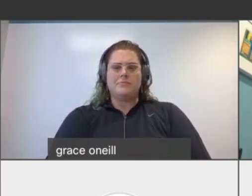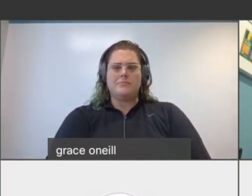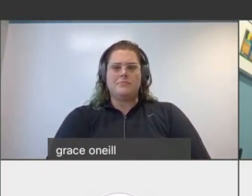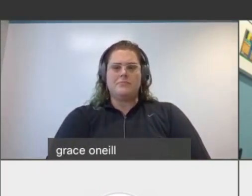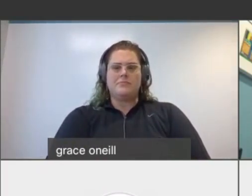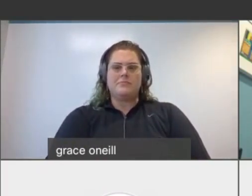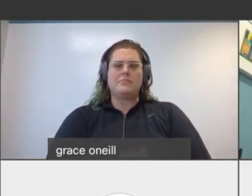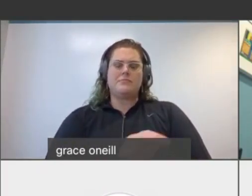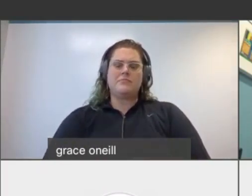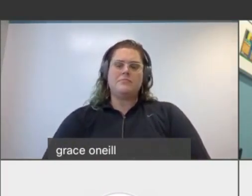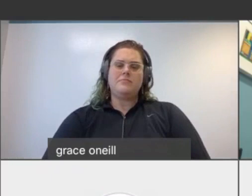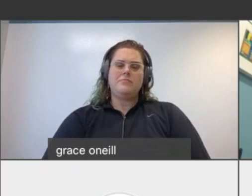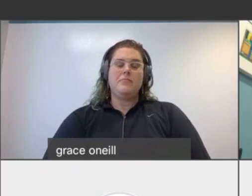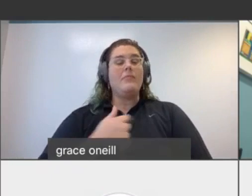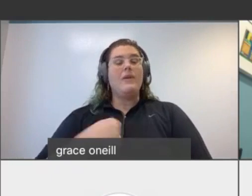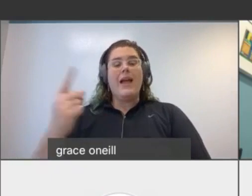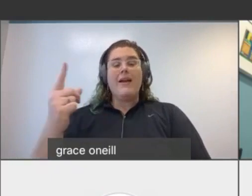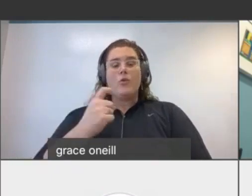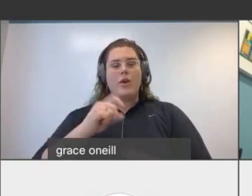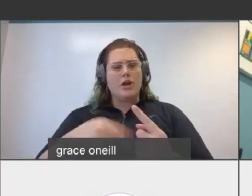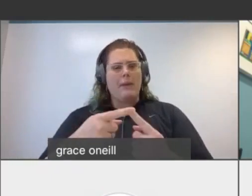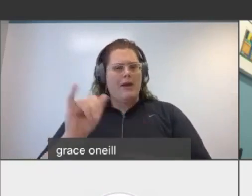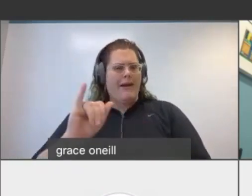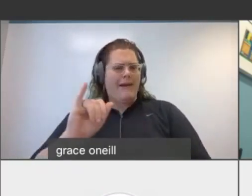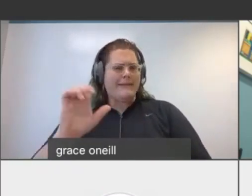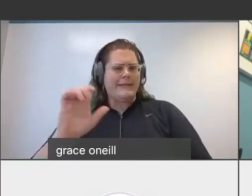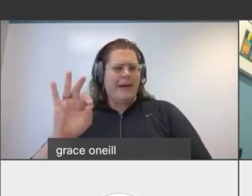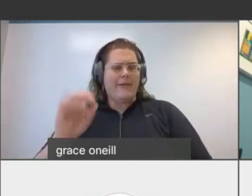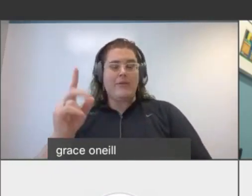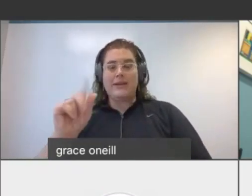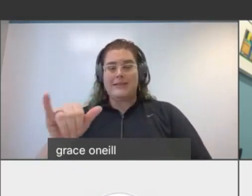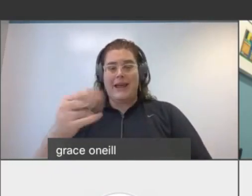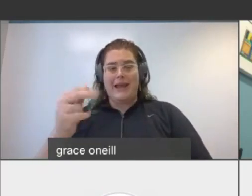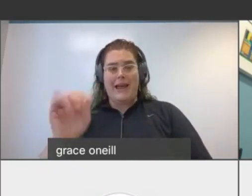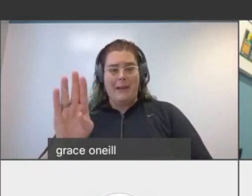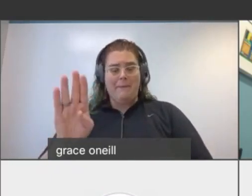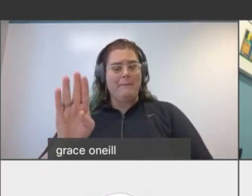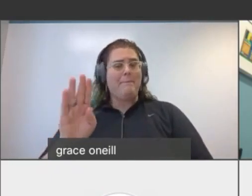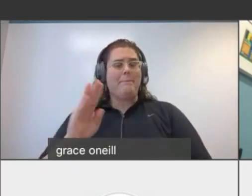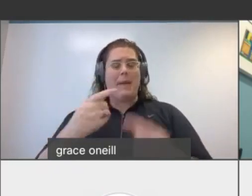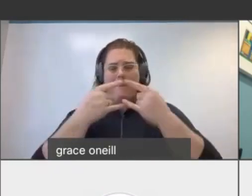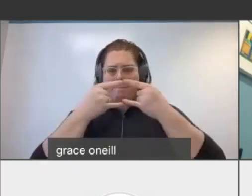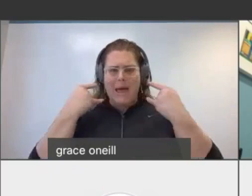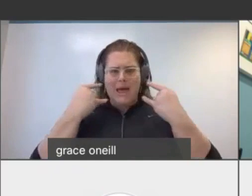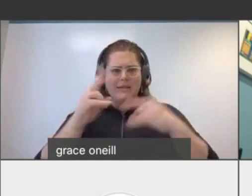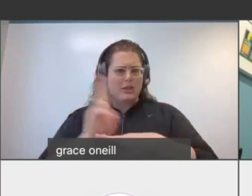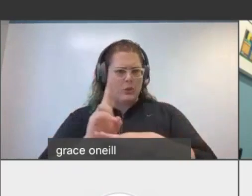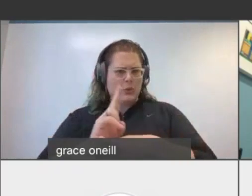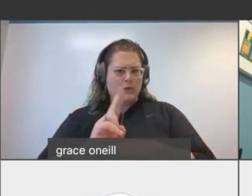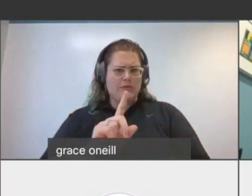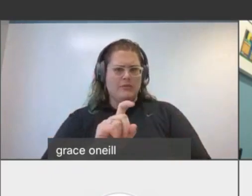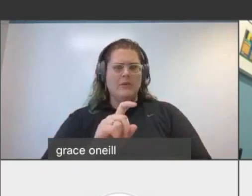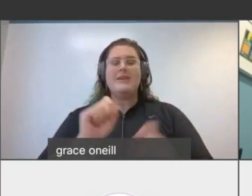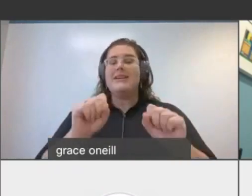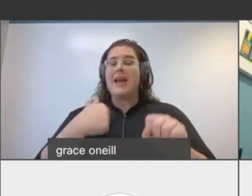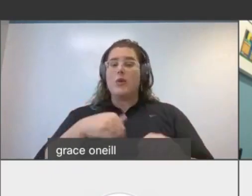I have a question regarding masks for ICF day habilitation. Is it possible for us to make provisions, possibly